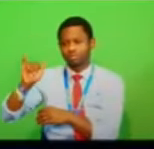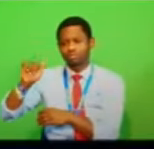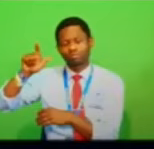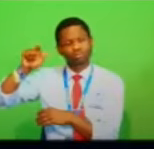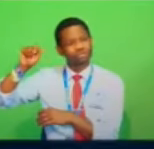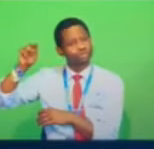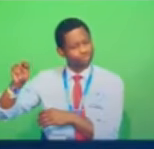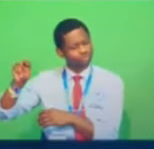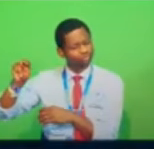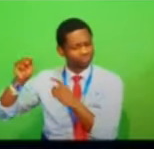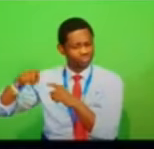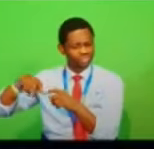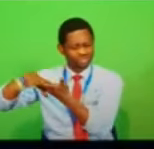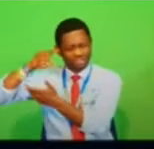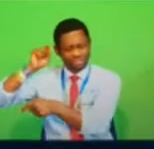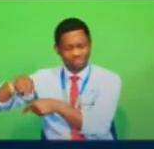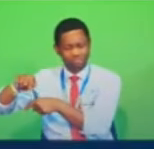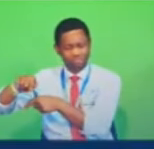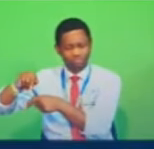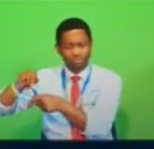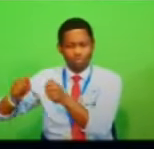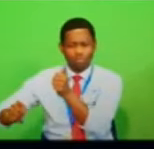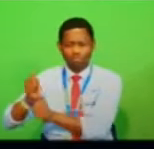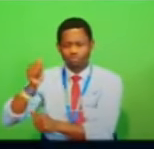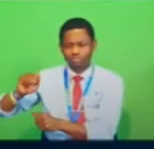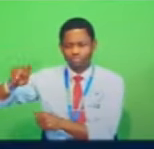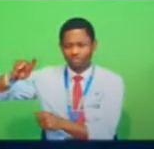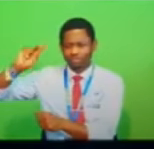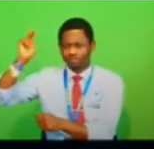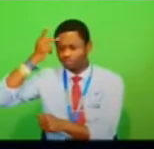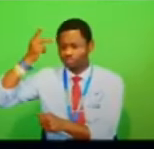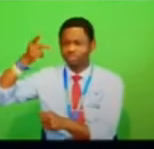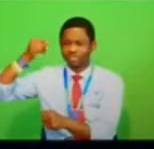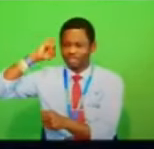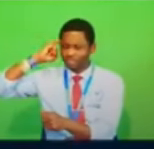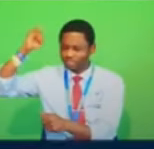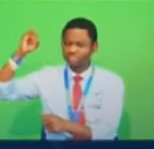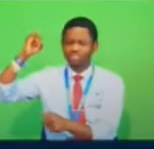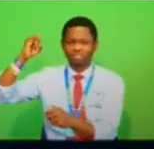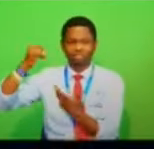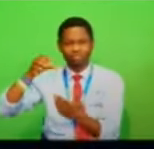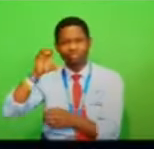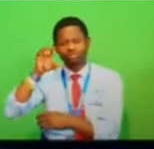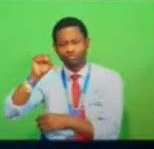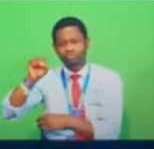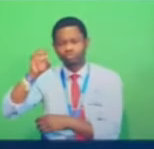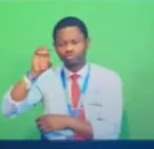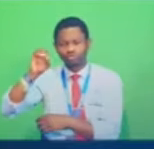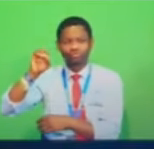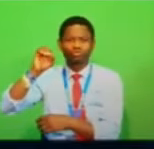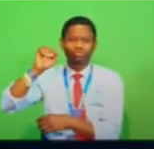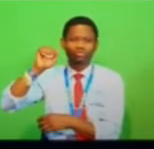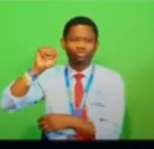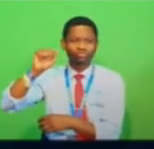was all around philosophy of astrology, soothsaying, omen studies.